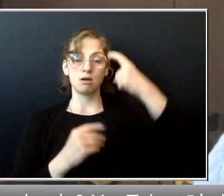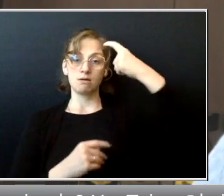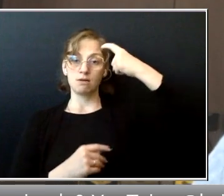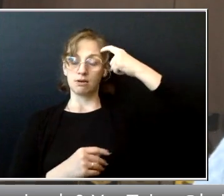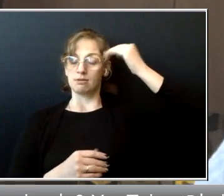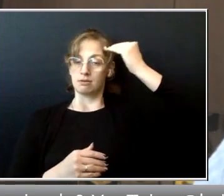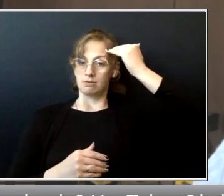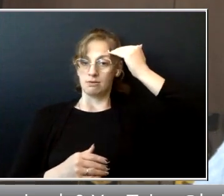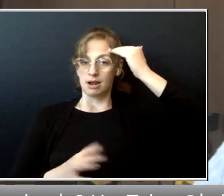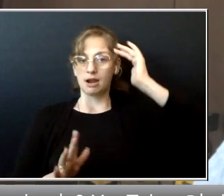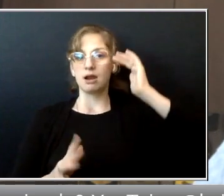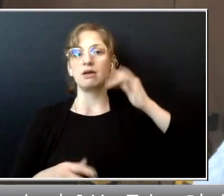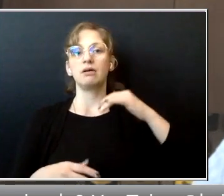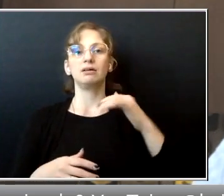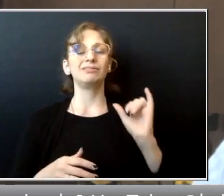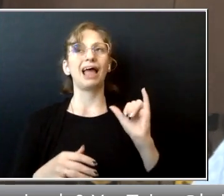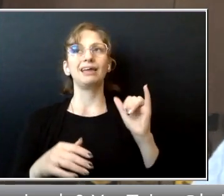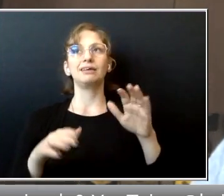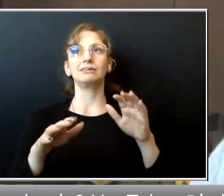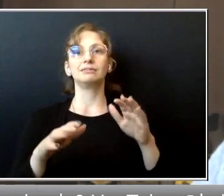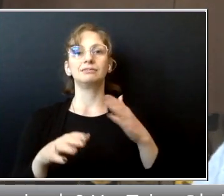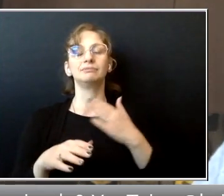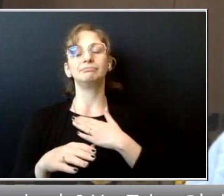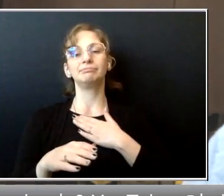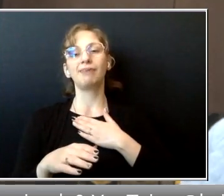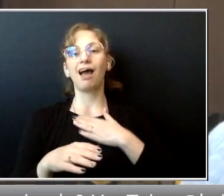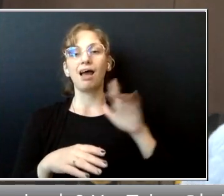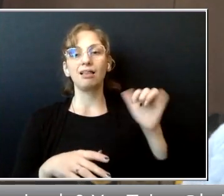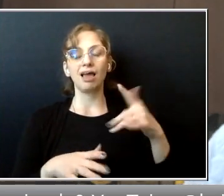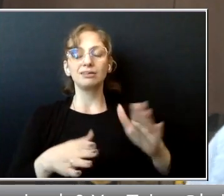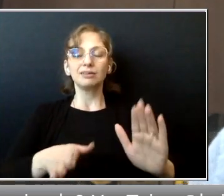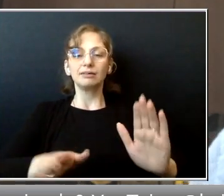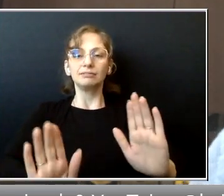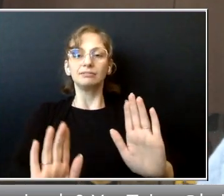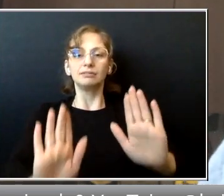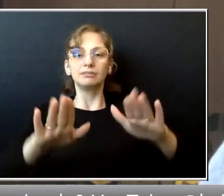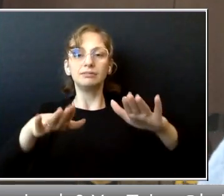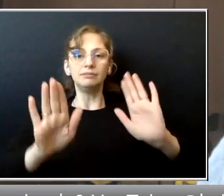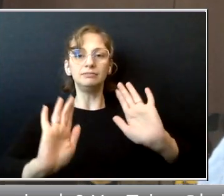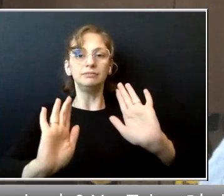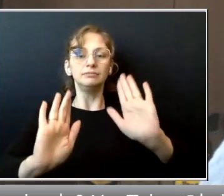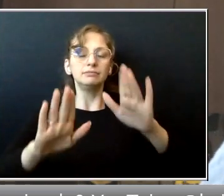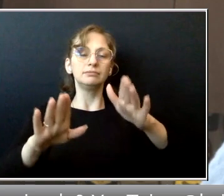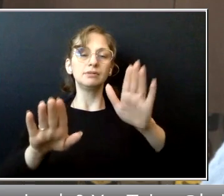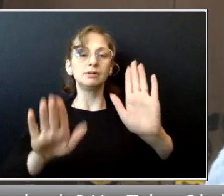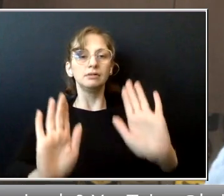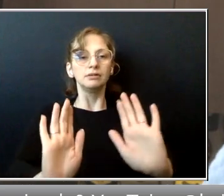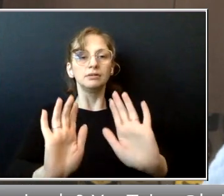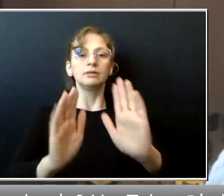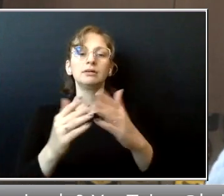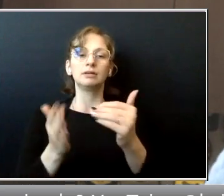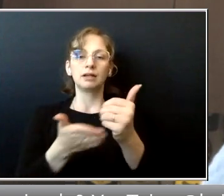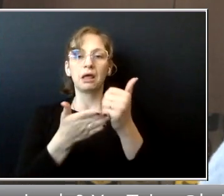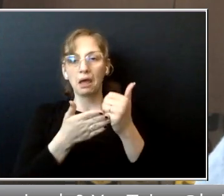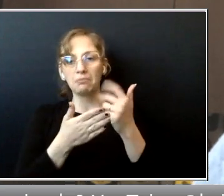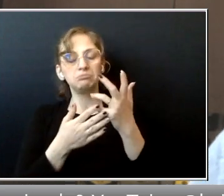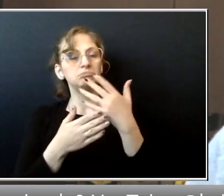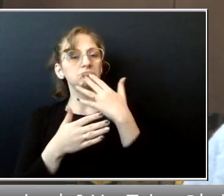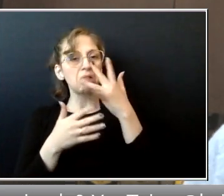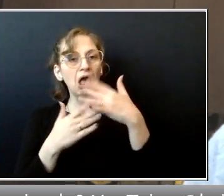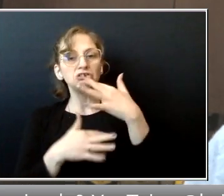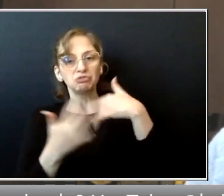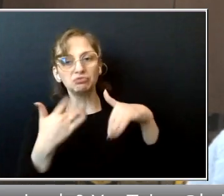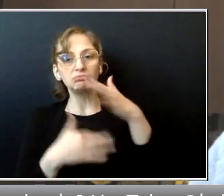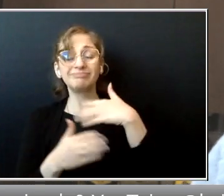like heel pumps and kind of calf raises and things to help keep the blood circulating. Even throughout my normal day, if I'm sitting for